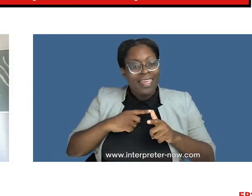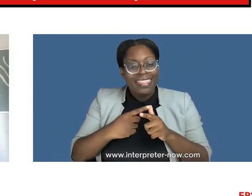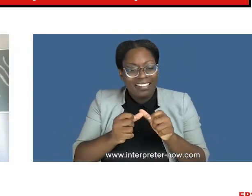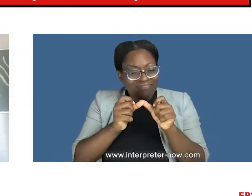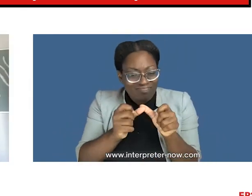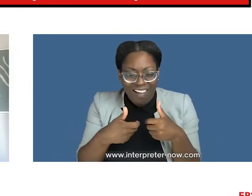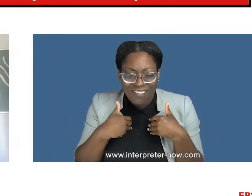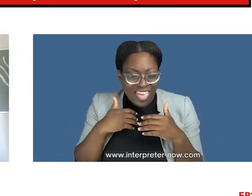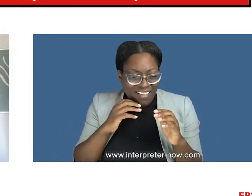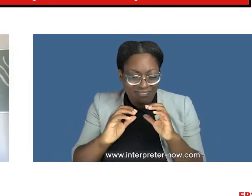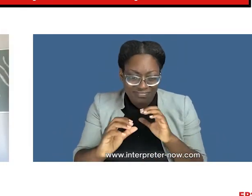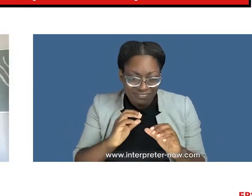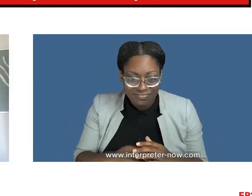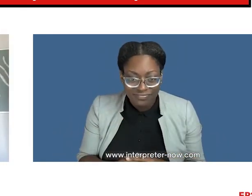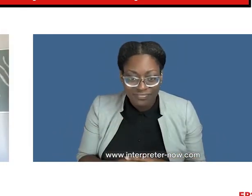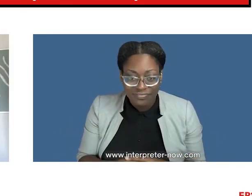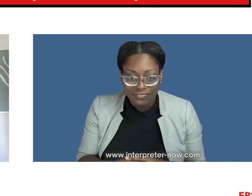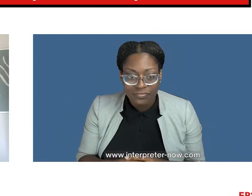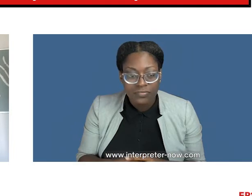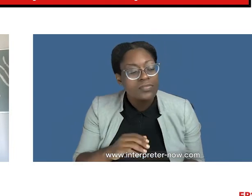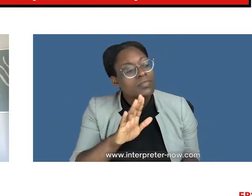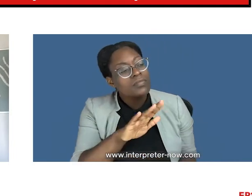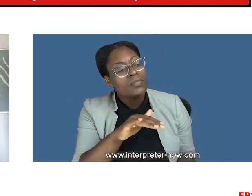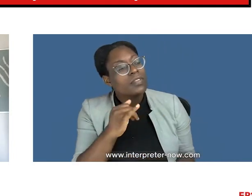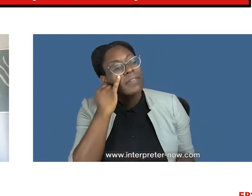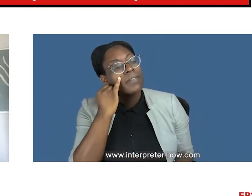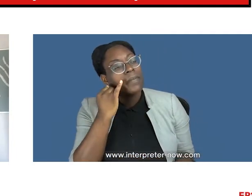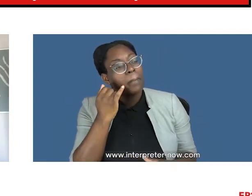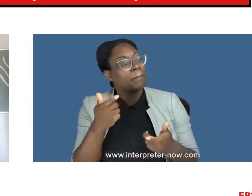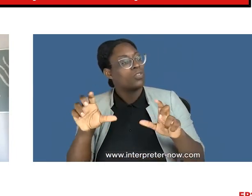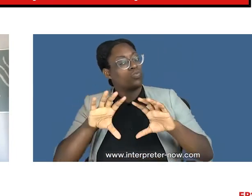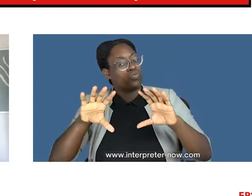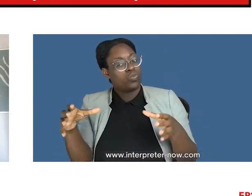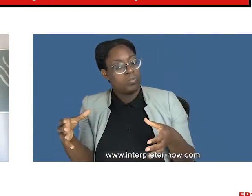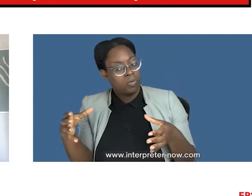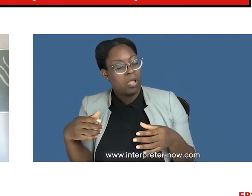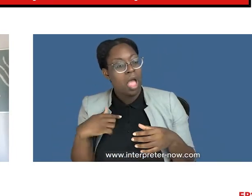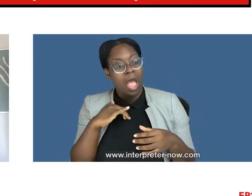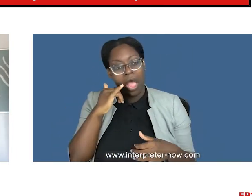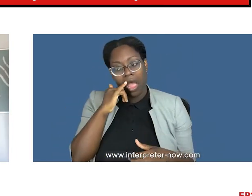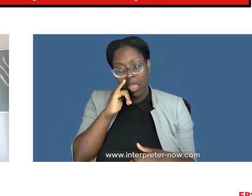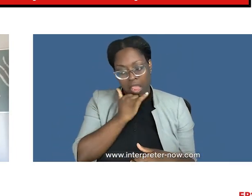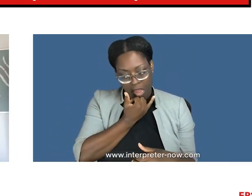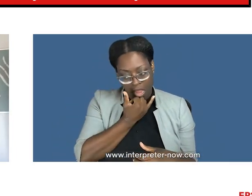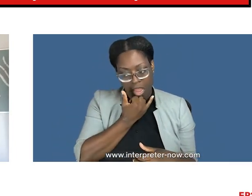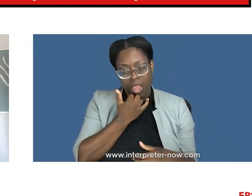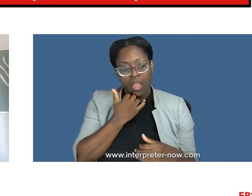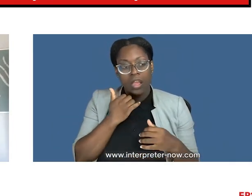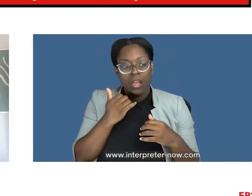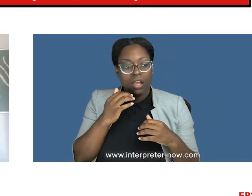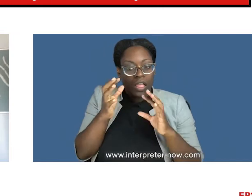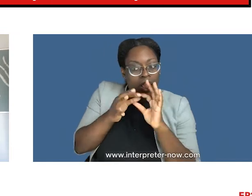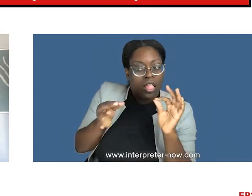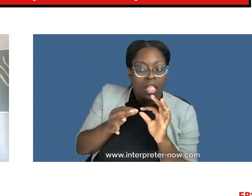And with that, do you think it also depends on each person? Like, let's say we're in a big group, and I make a mistake.